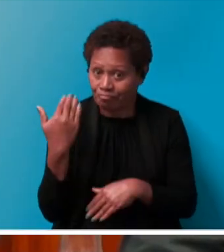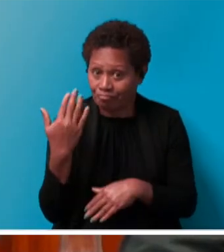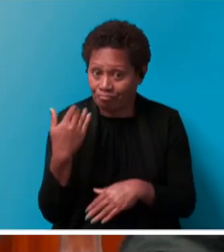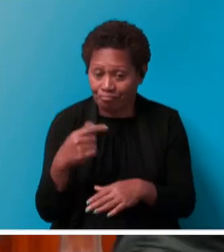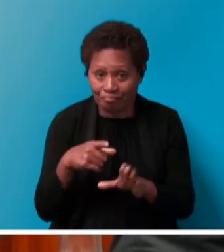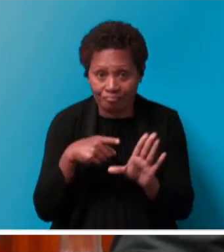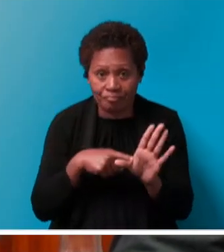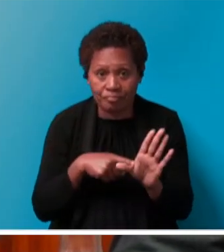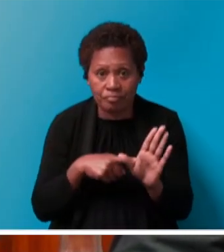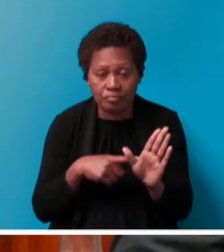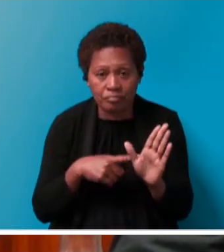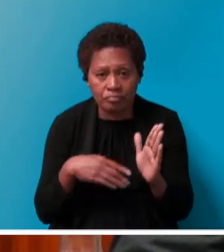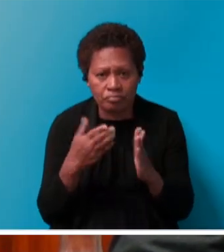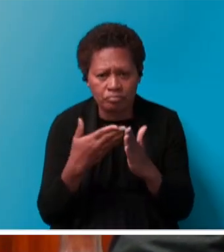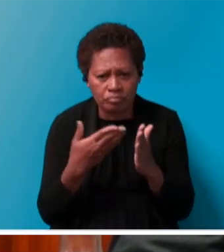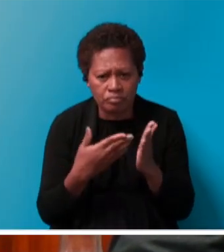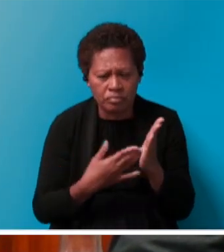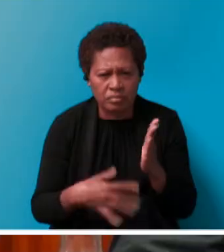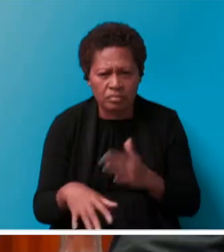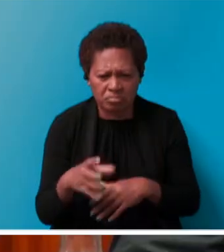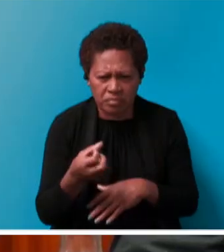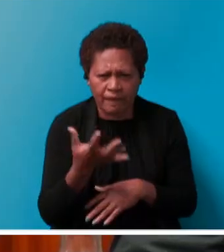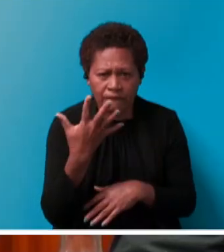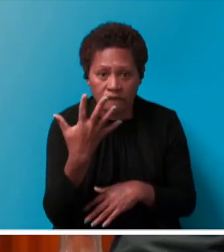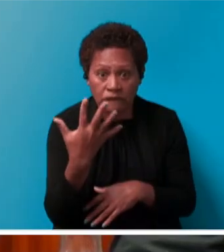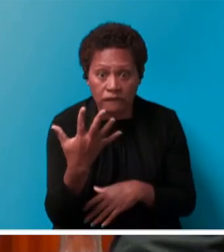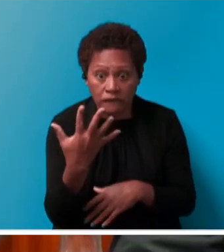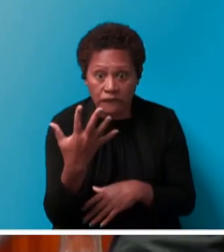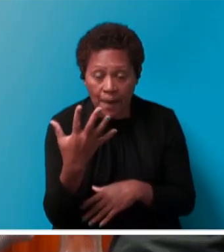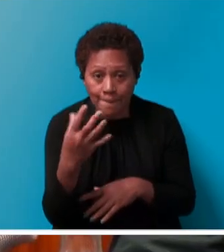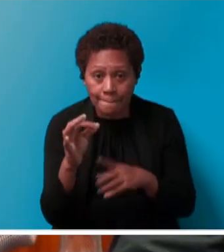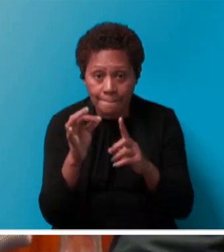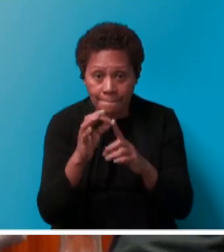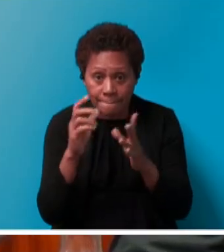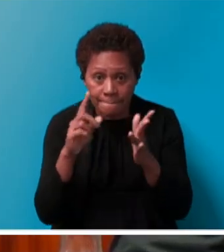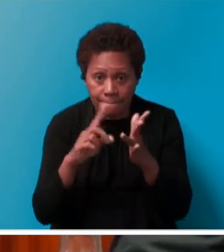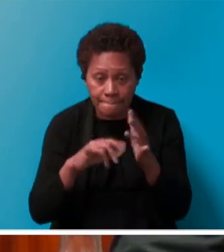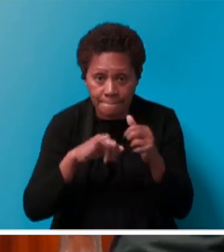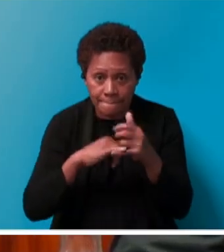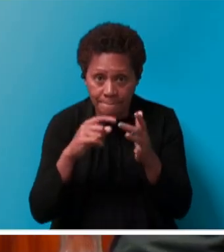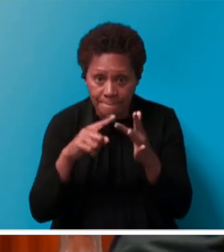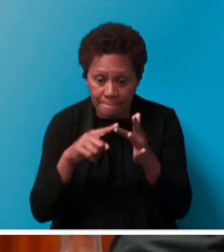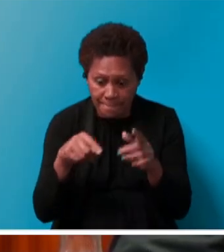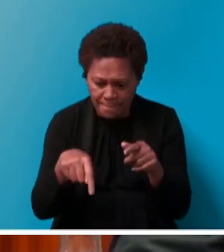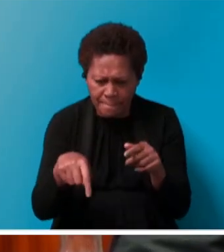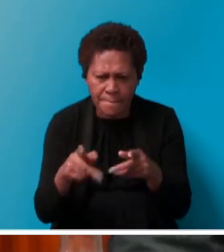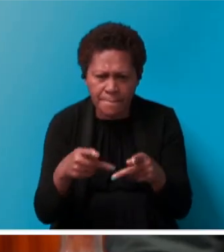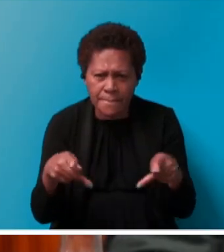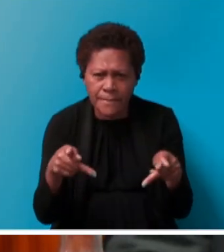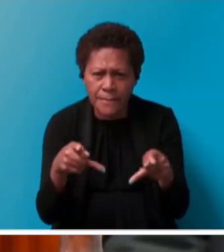was only 5 positions: an administrative officer, executive officer for